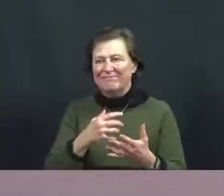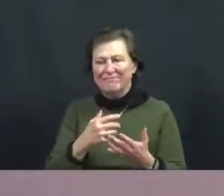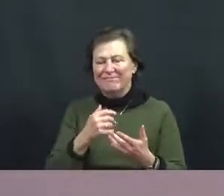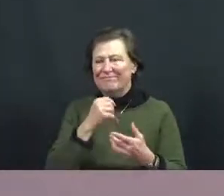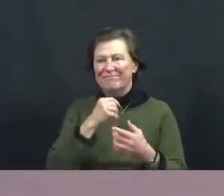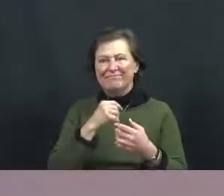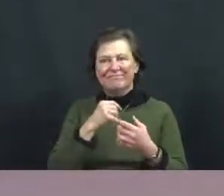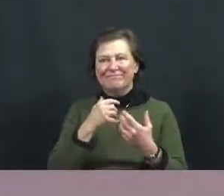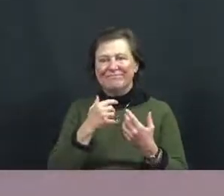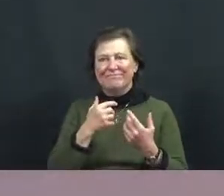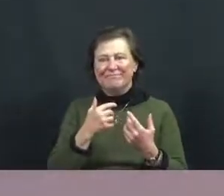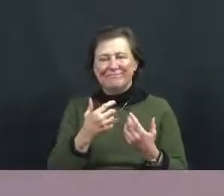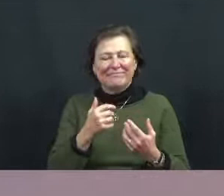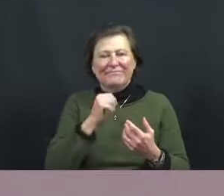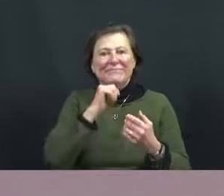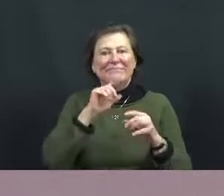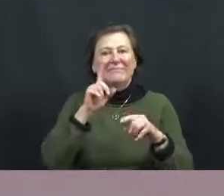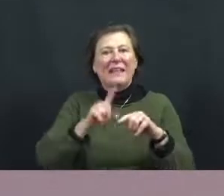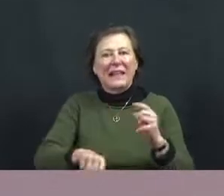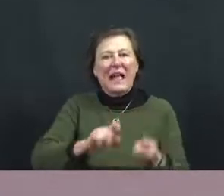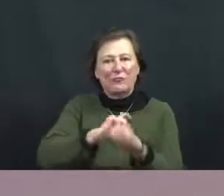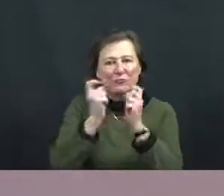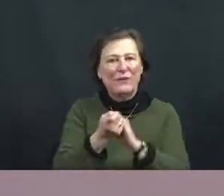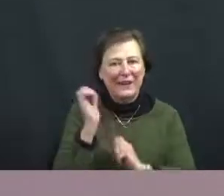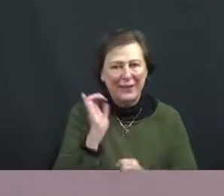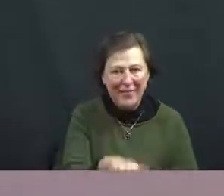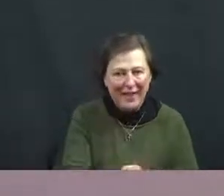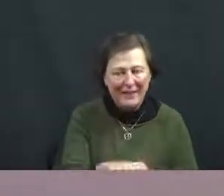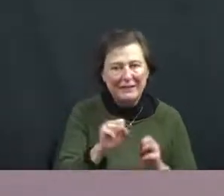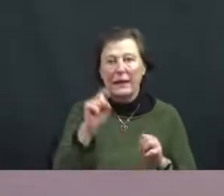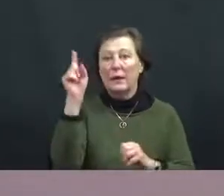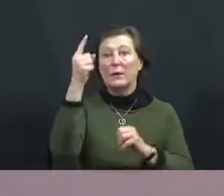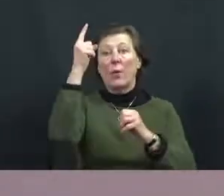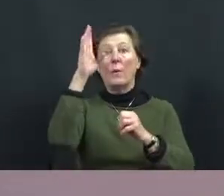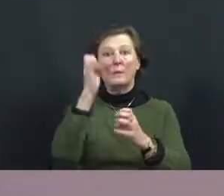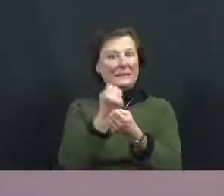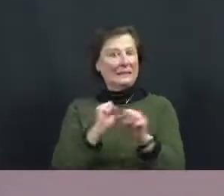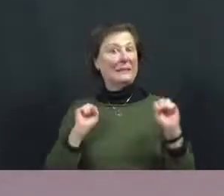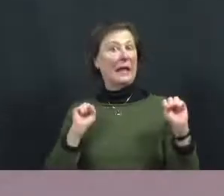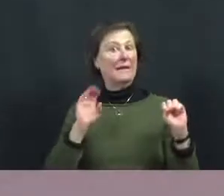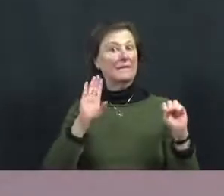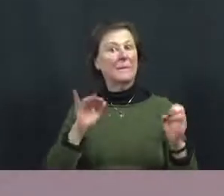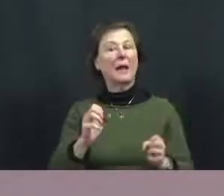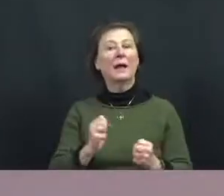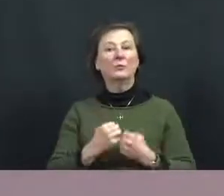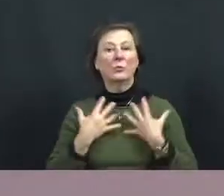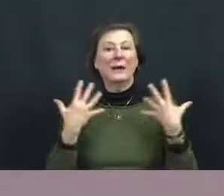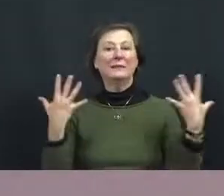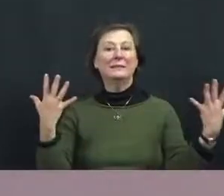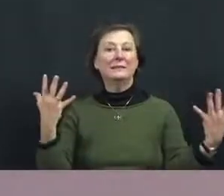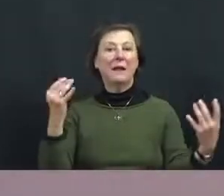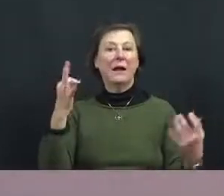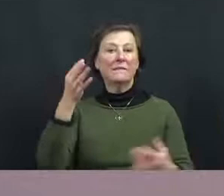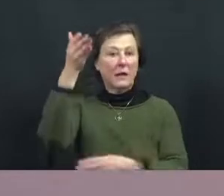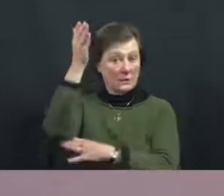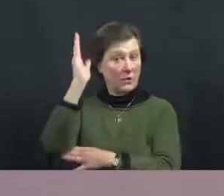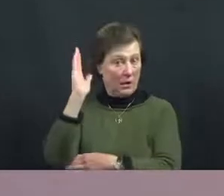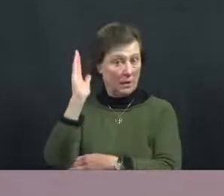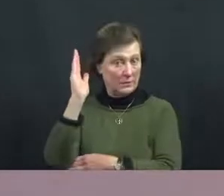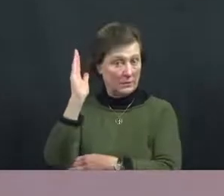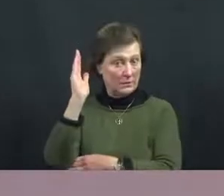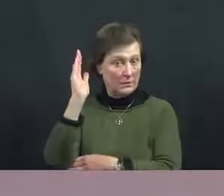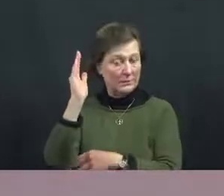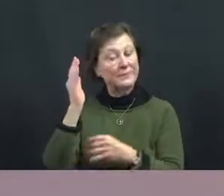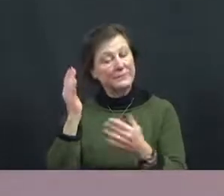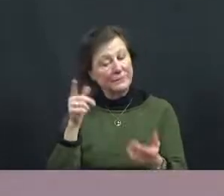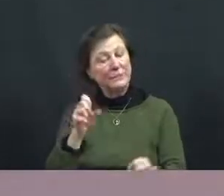there's nothing you can do about it. You can only be saved by the grace of God. Well, as